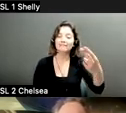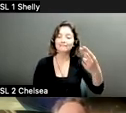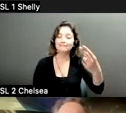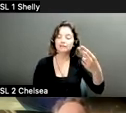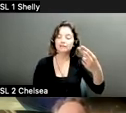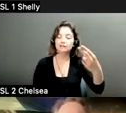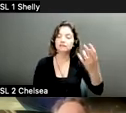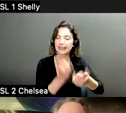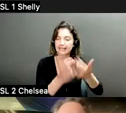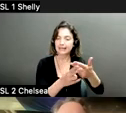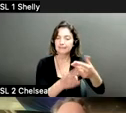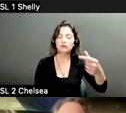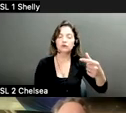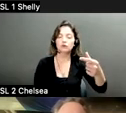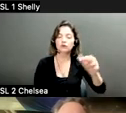J-O-S-E-P-H,